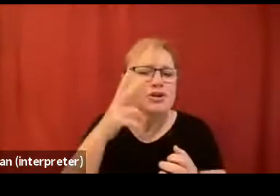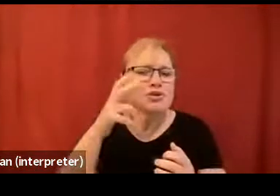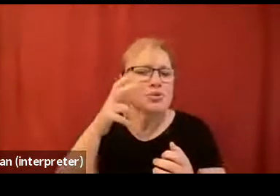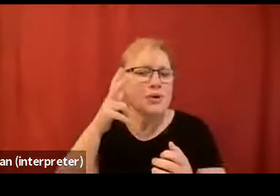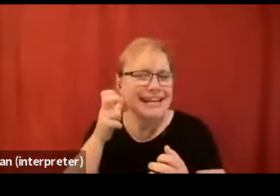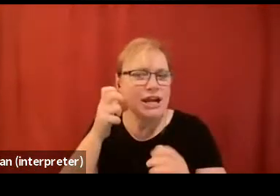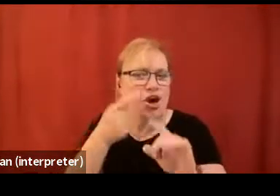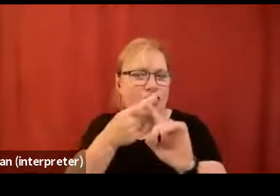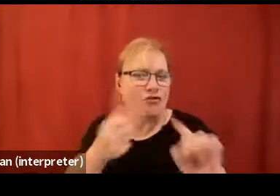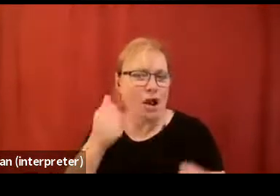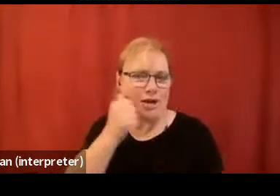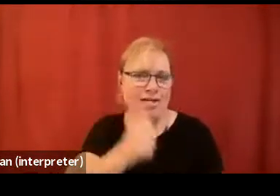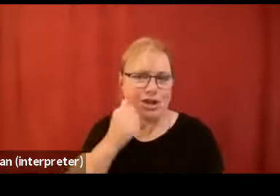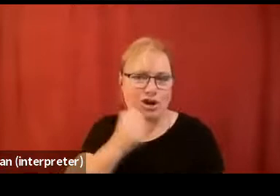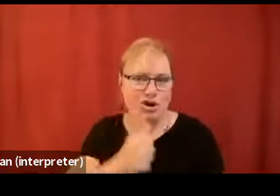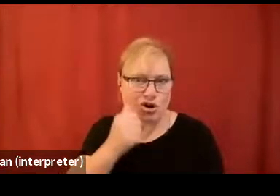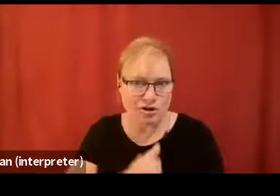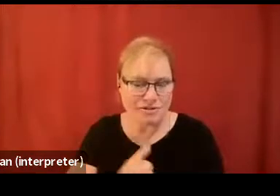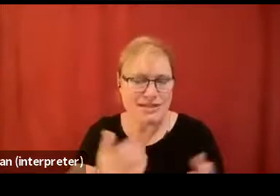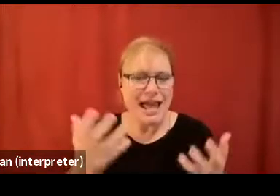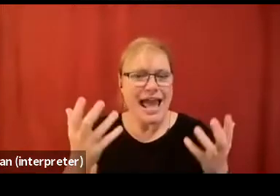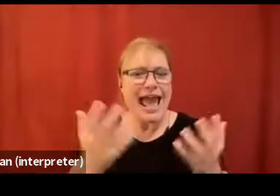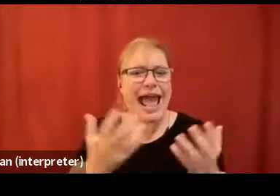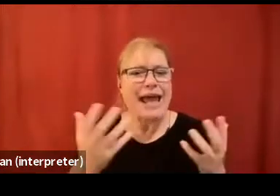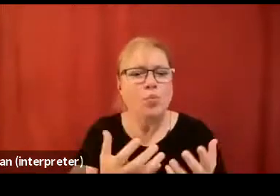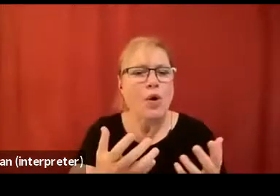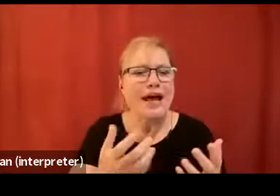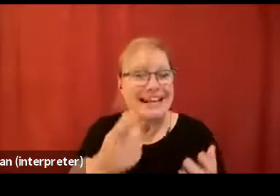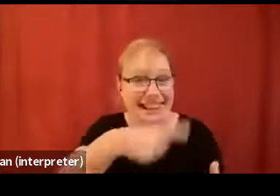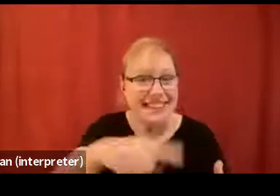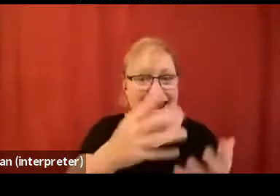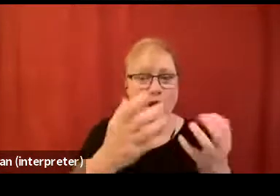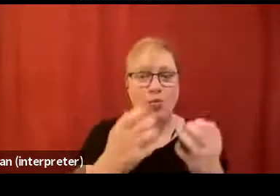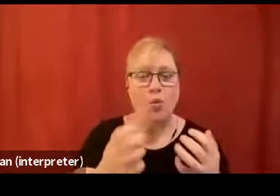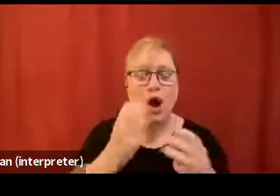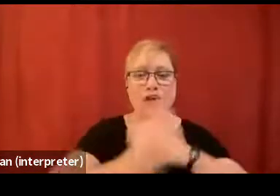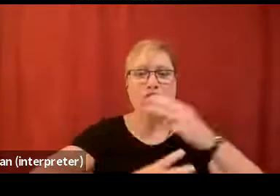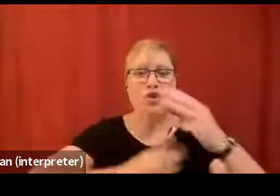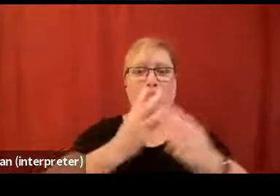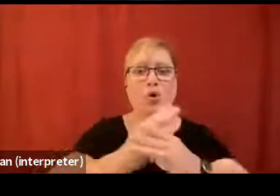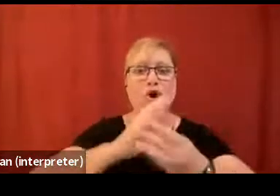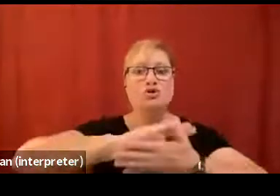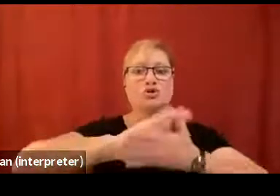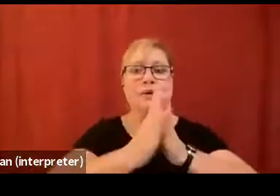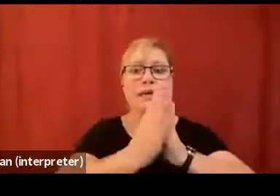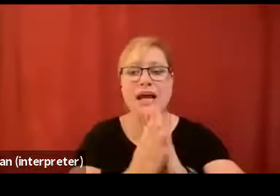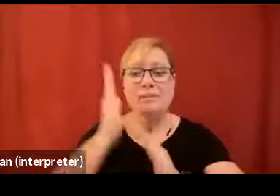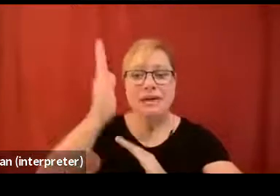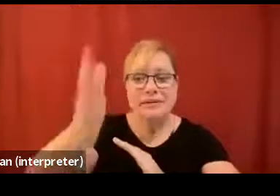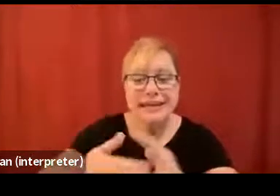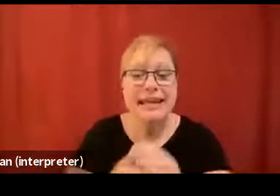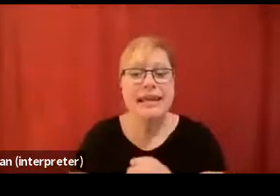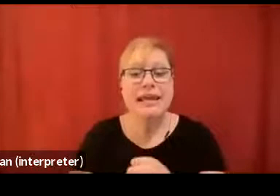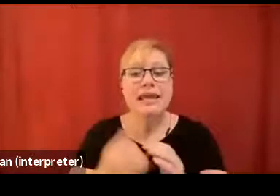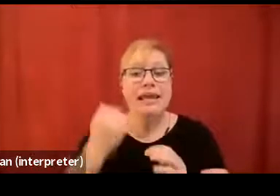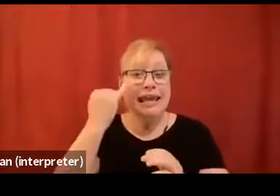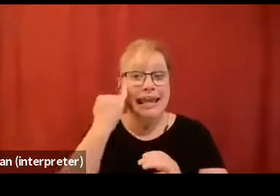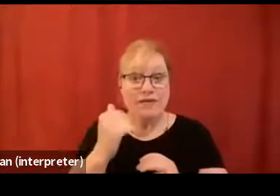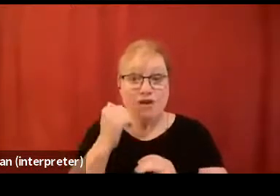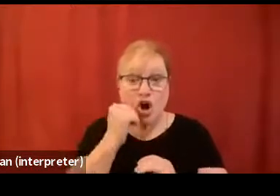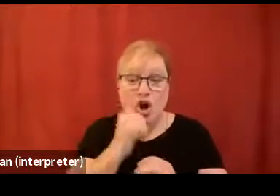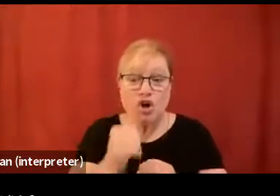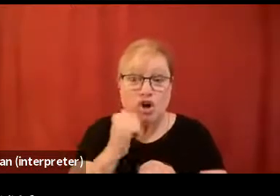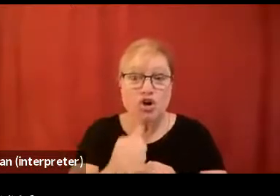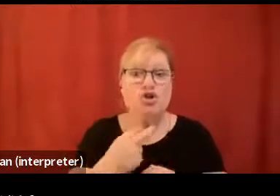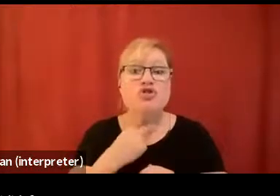to see our world become. And if we want to say that, girls' voices matter, it's more than a hashtag,